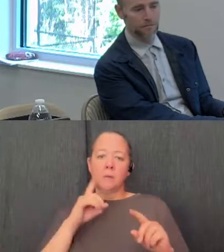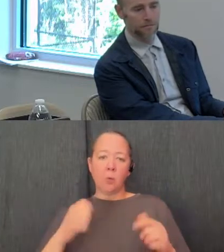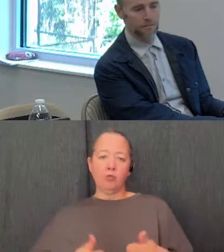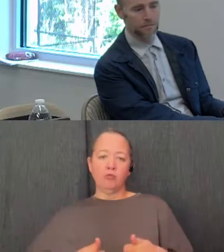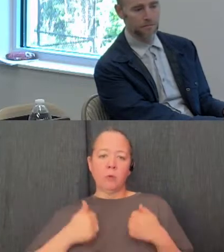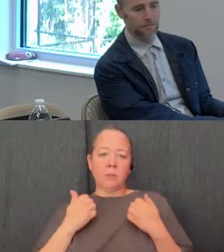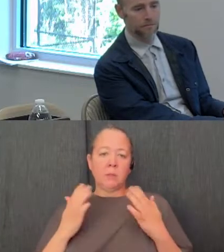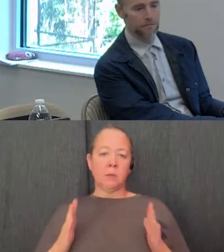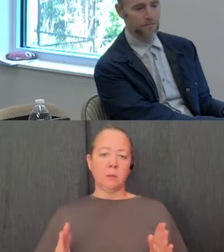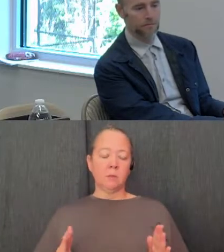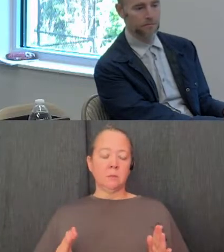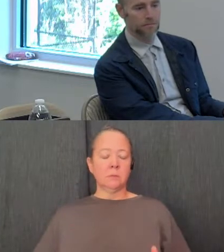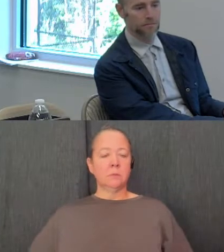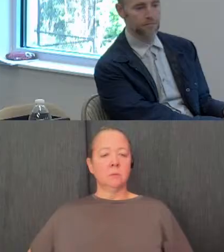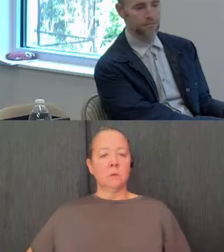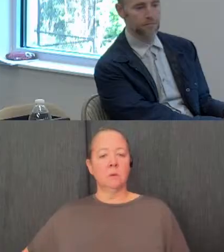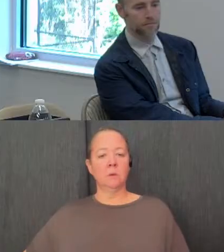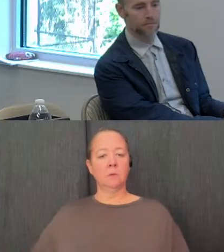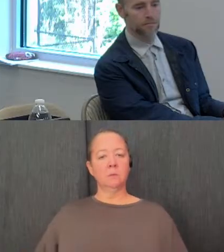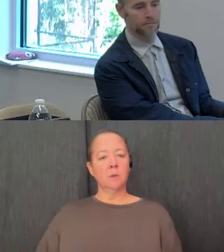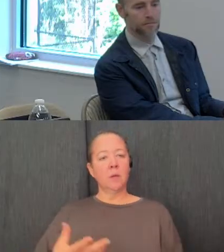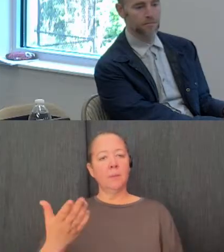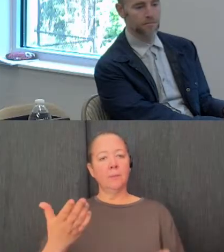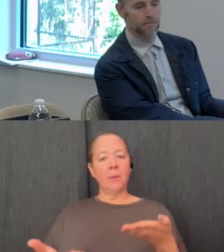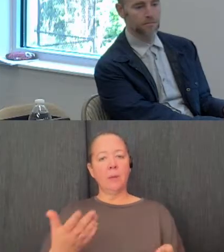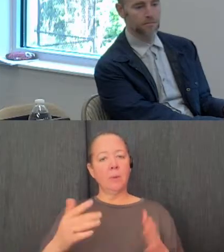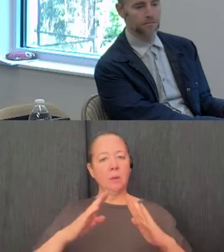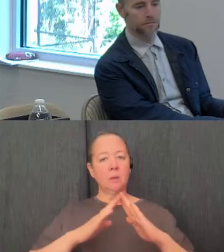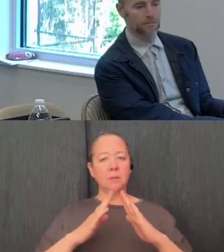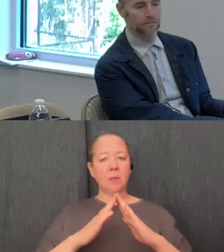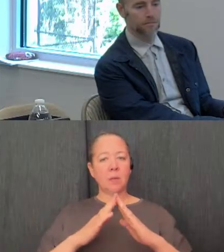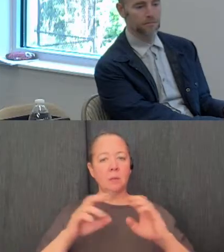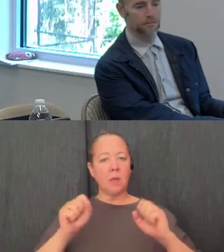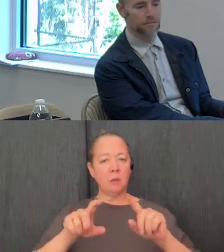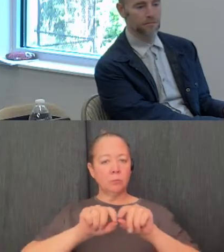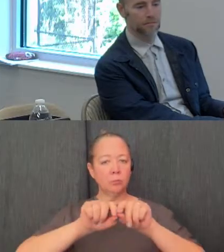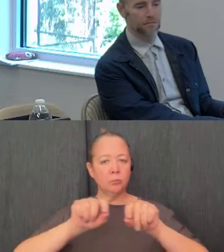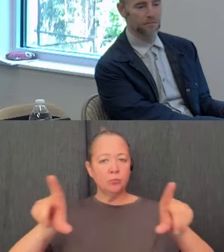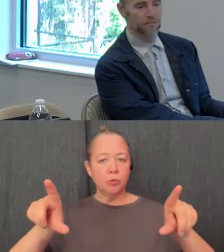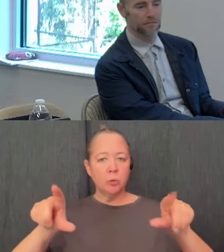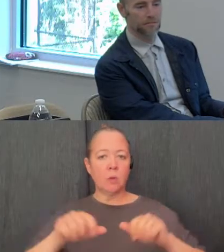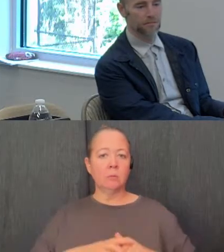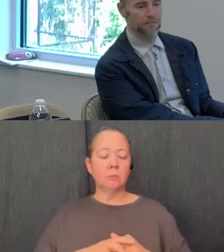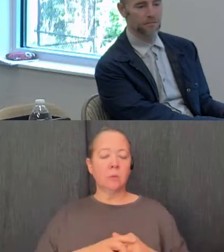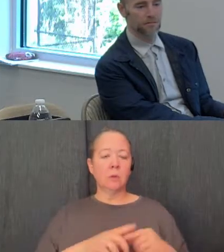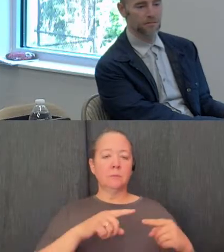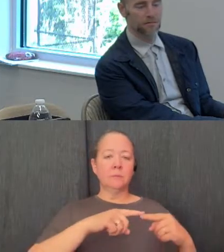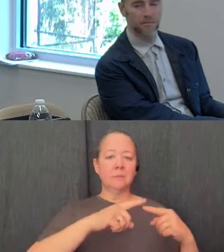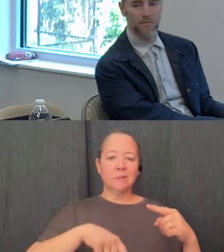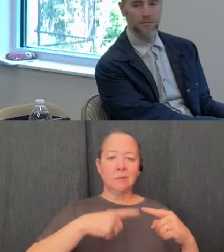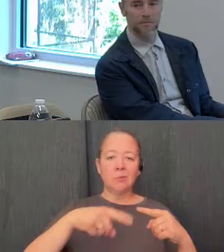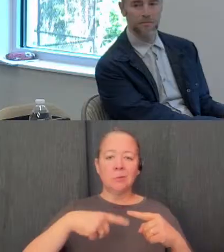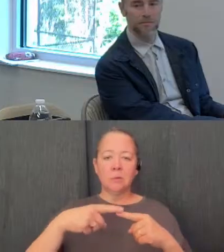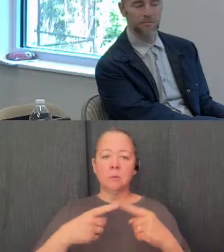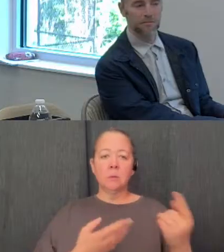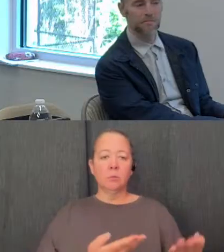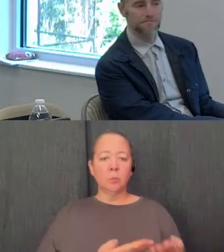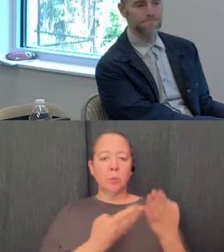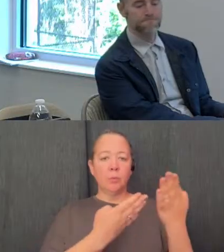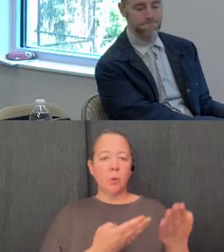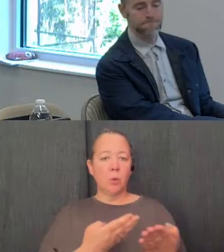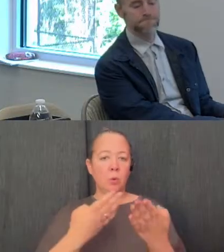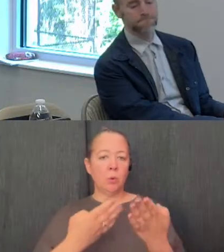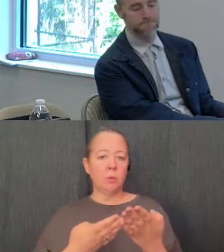that perhaps the town put out a series of proposed budgets, starting